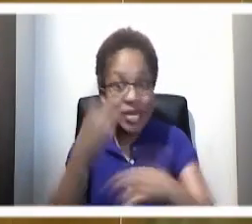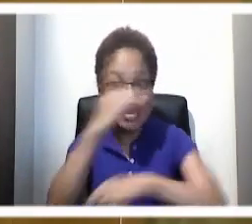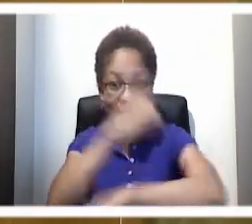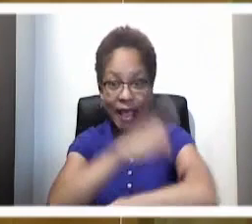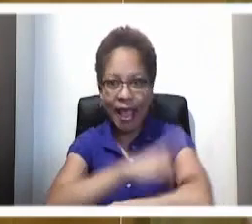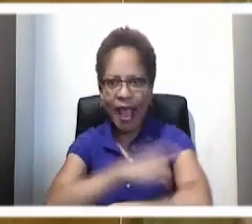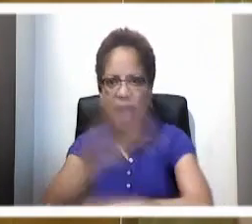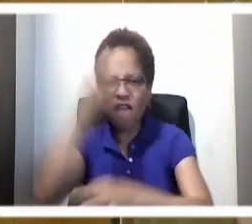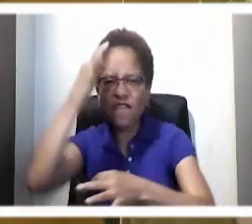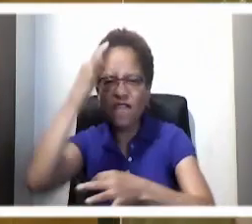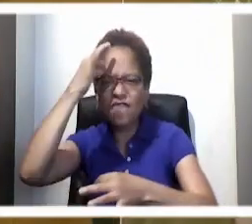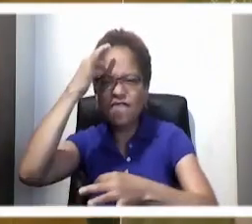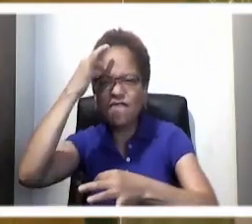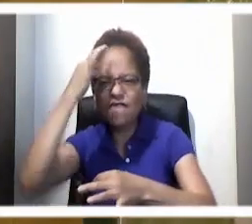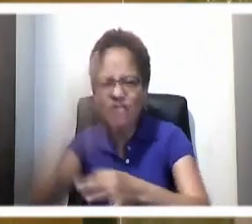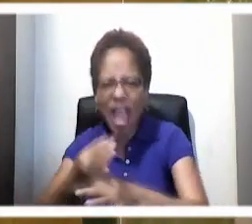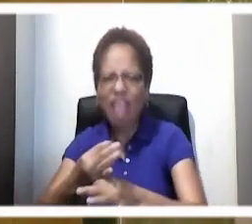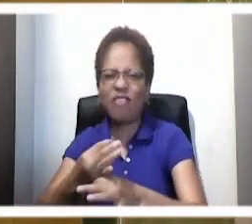unexpected moments of life.